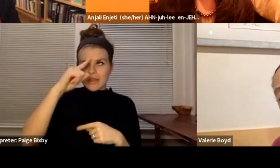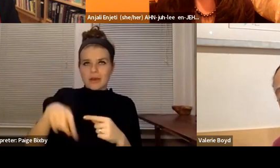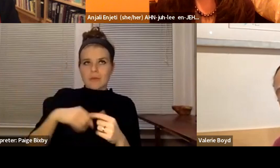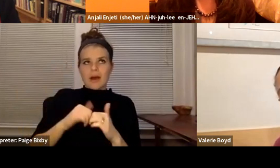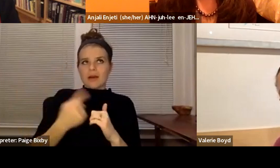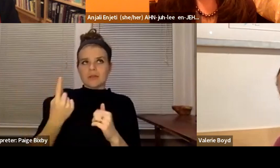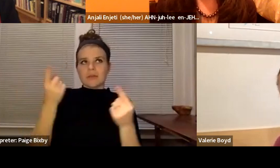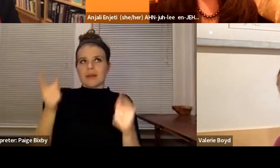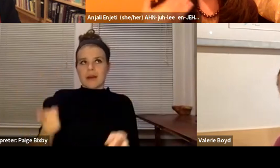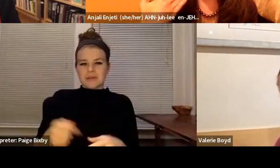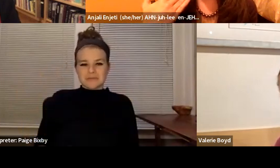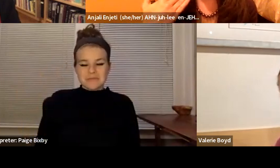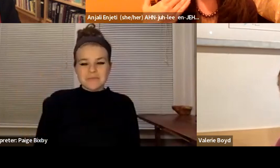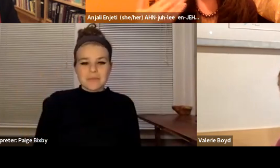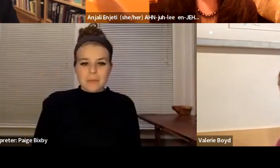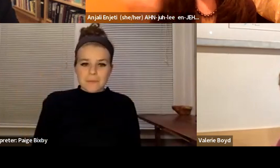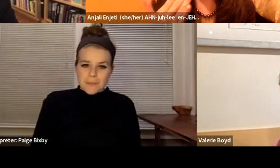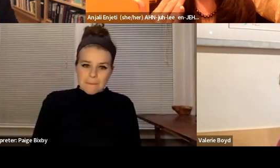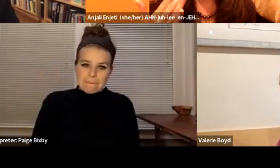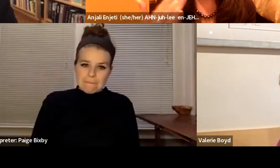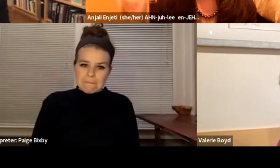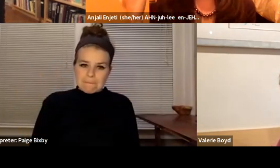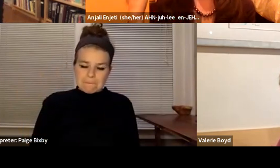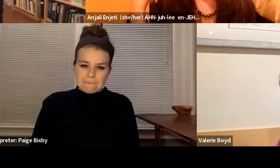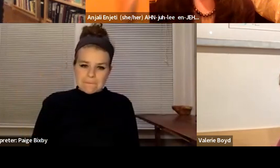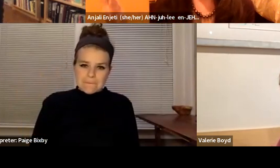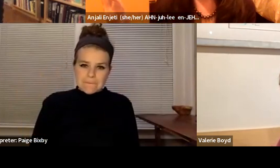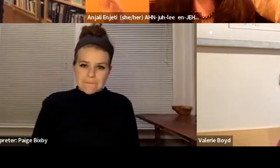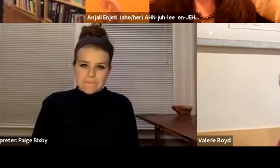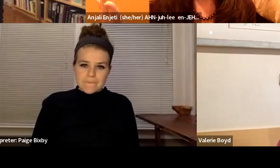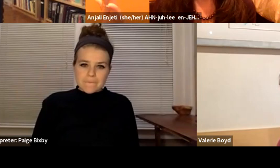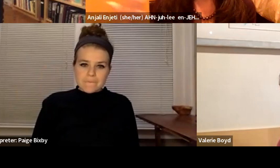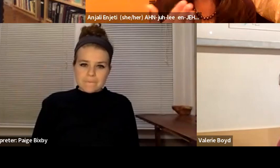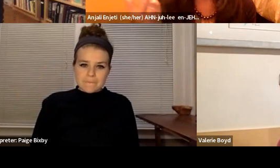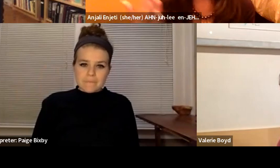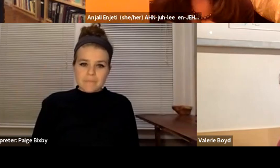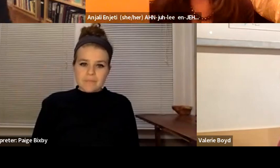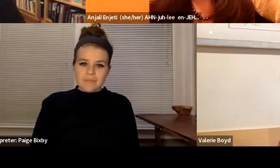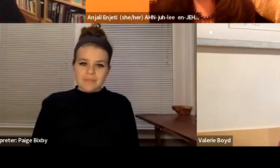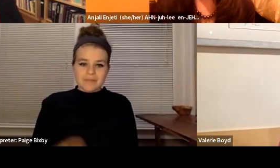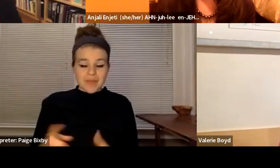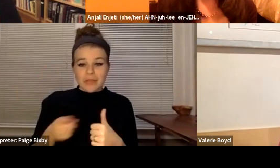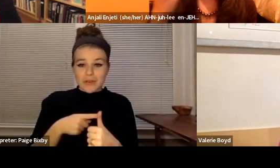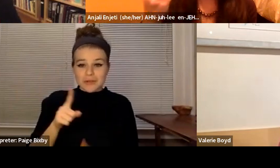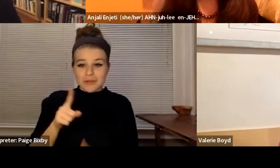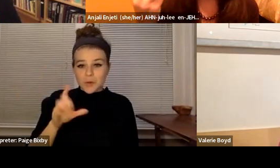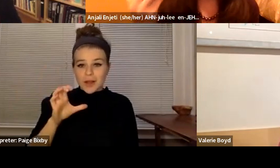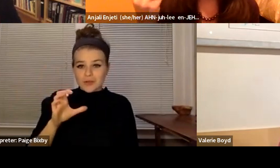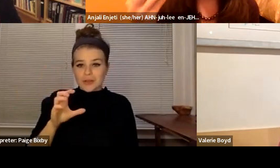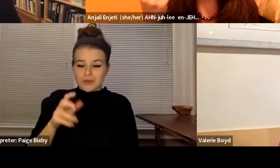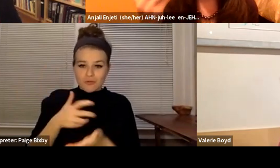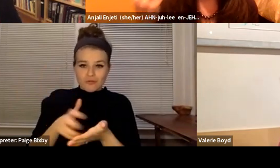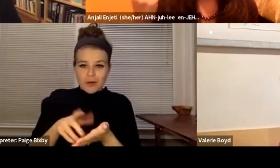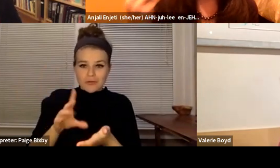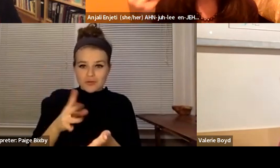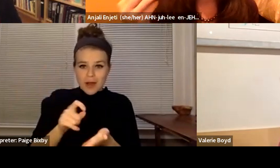like that. You know, the first like 100 drafts of my book, I wrote only